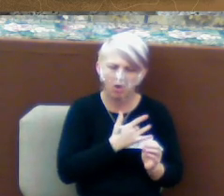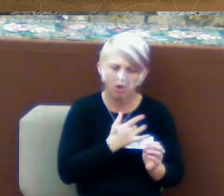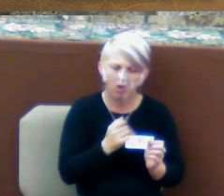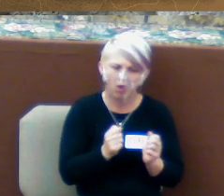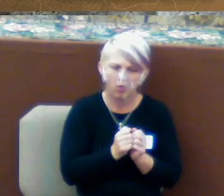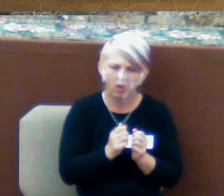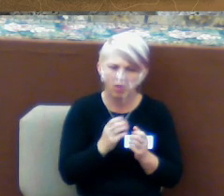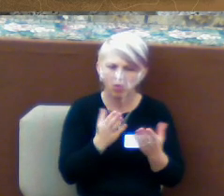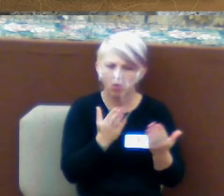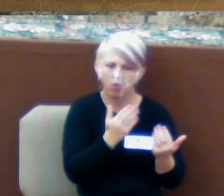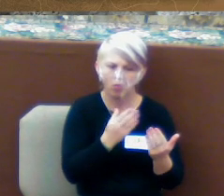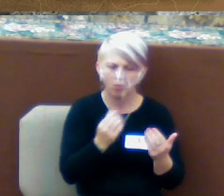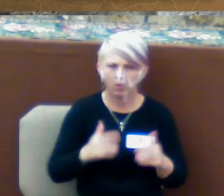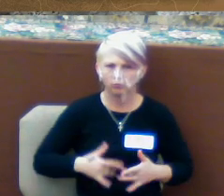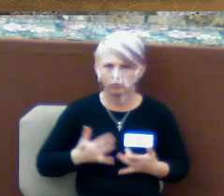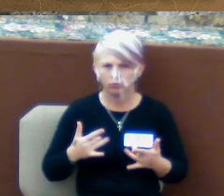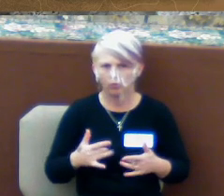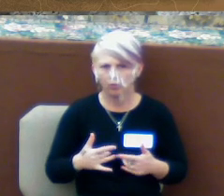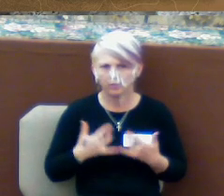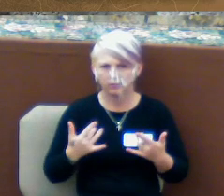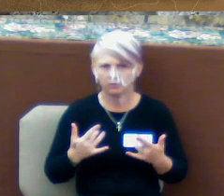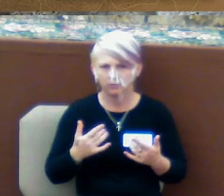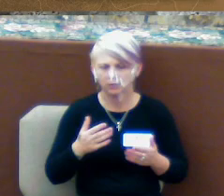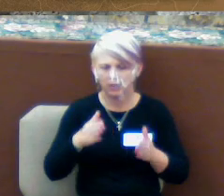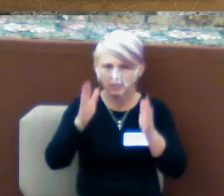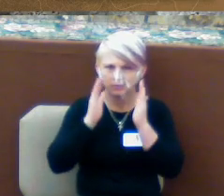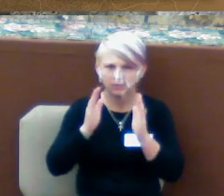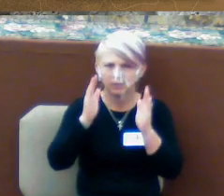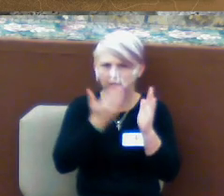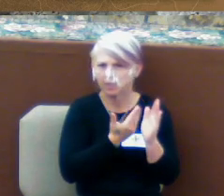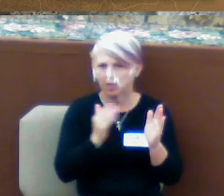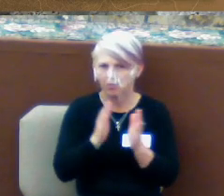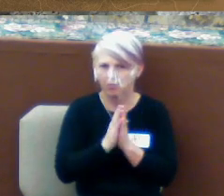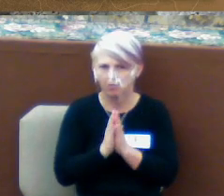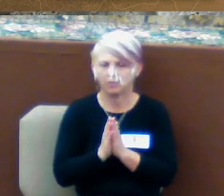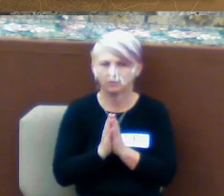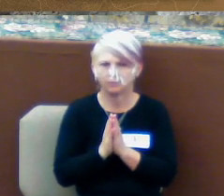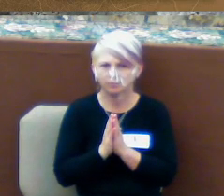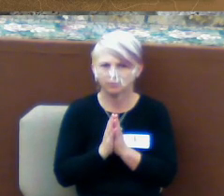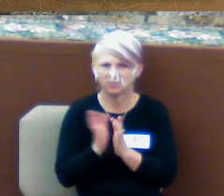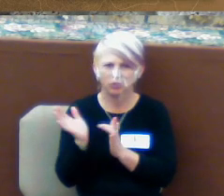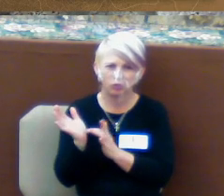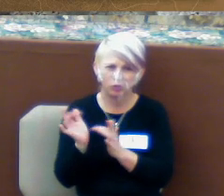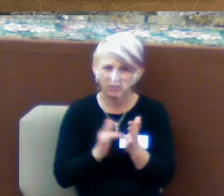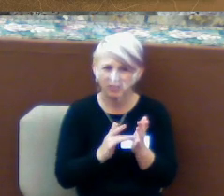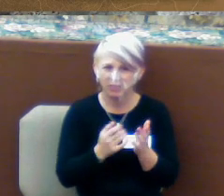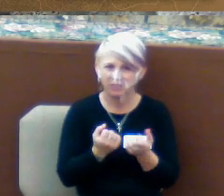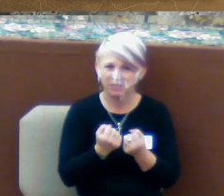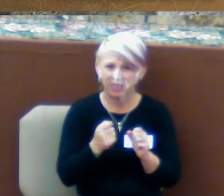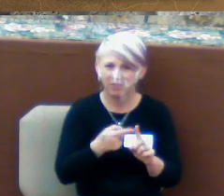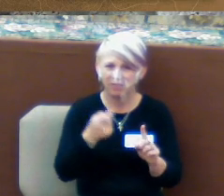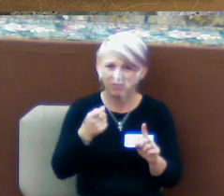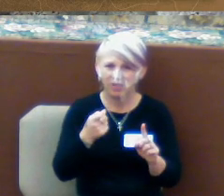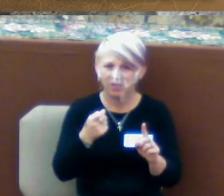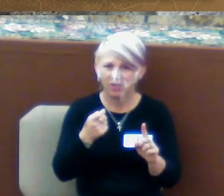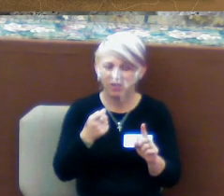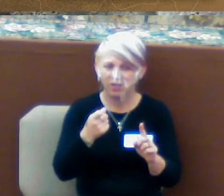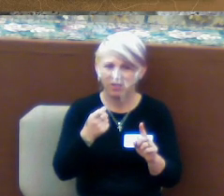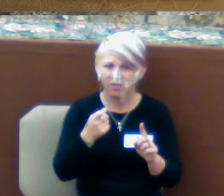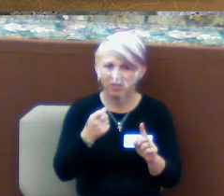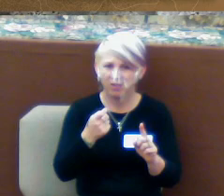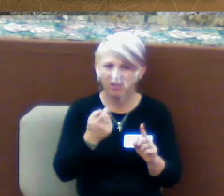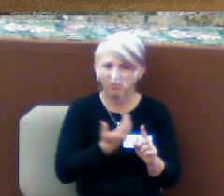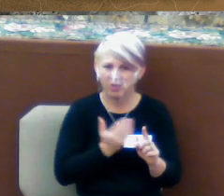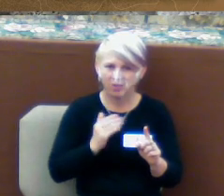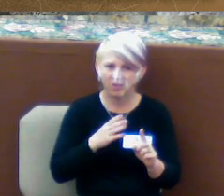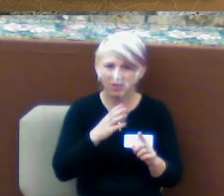and joy. Lord, attend to our prayer. Jesus, deliver us and bring us to the table of your